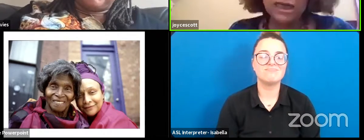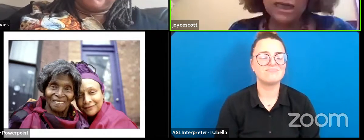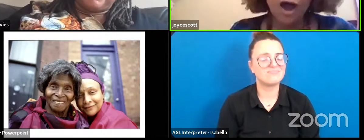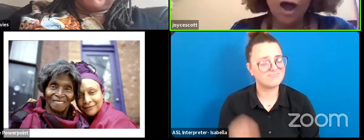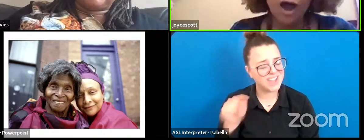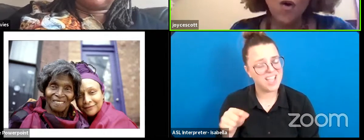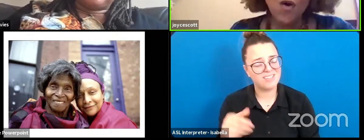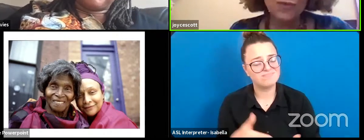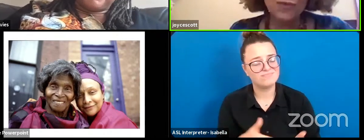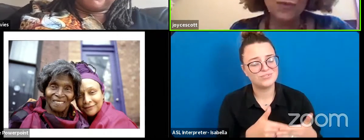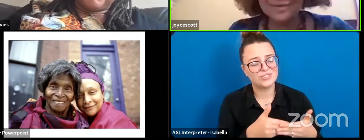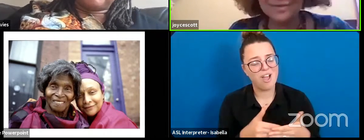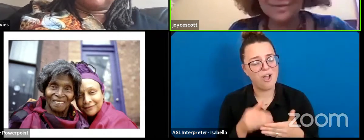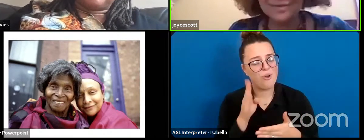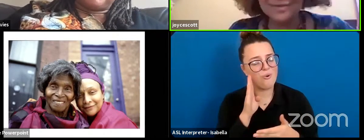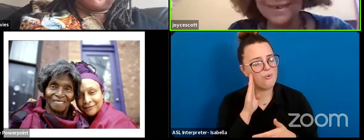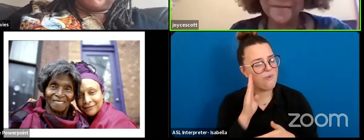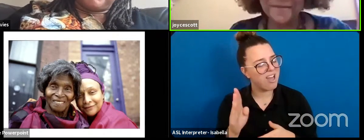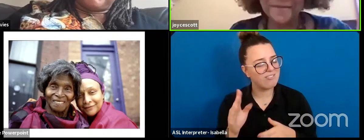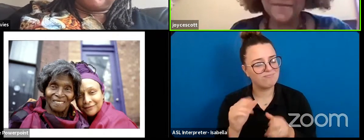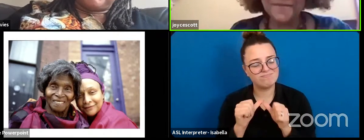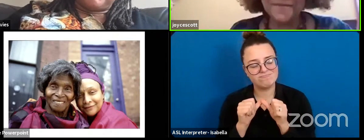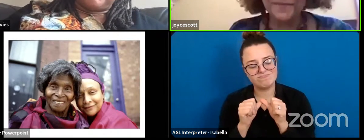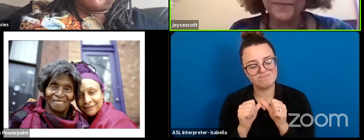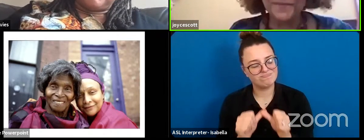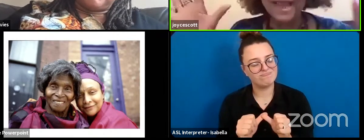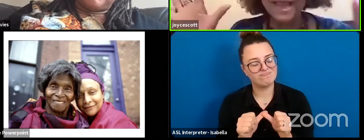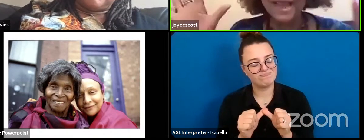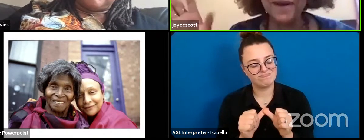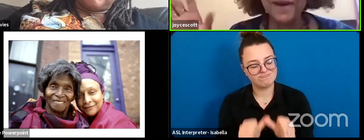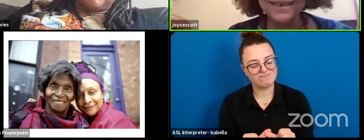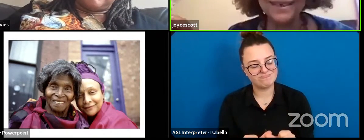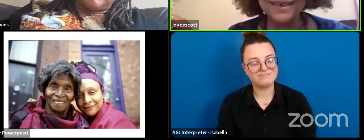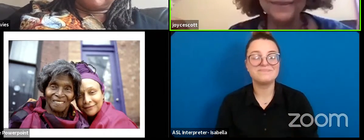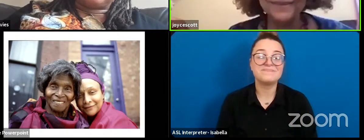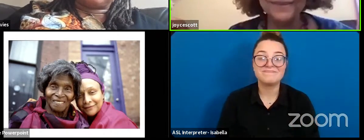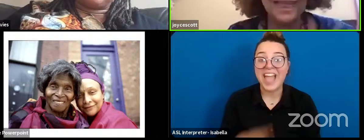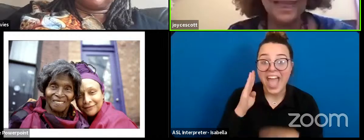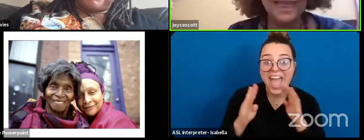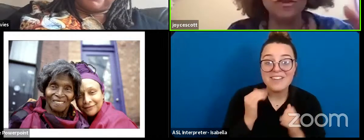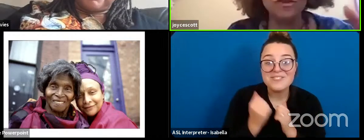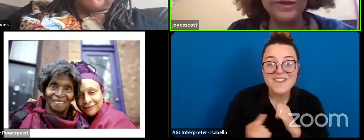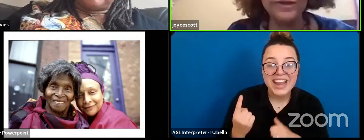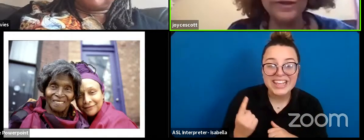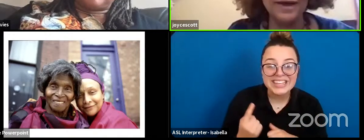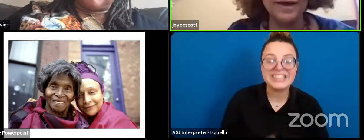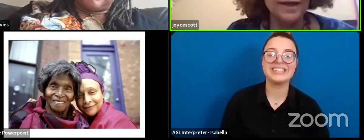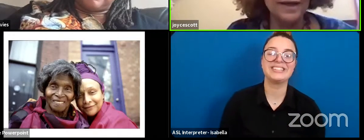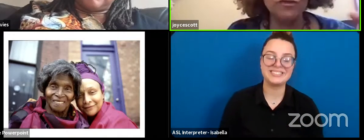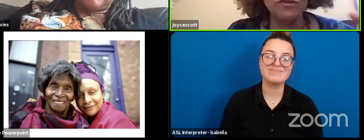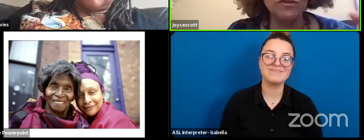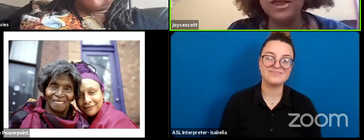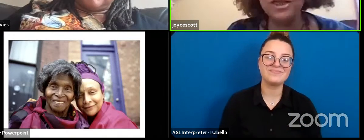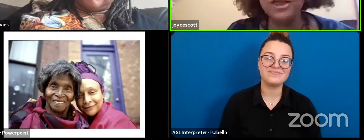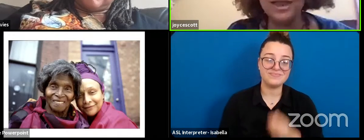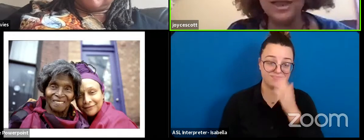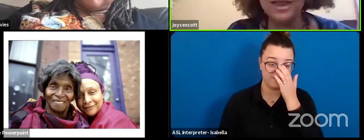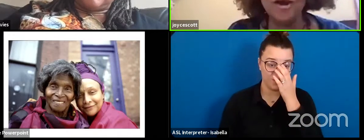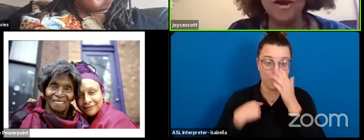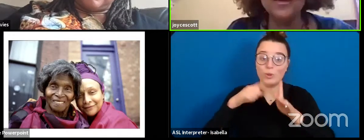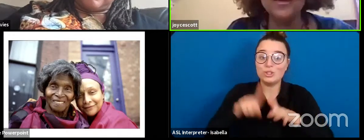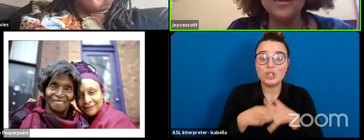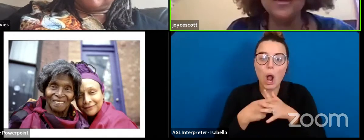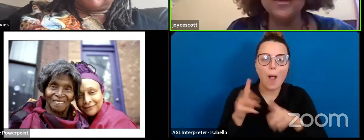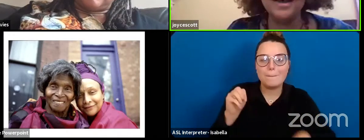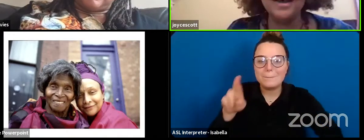Carry on. Hi, everybody. Let's start, Mr. Keynote, let's